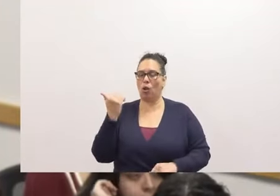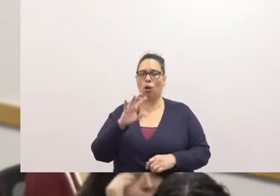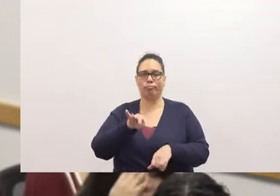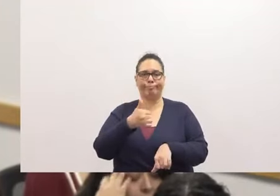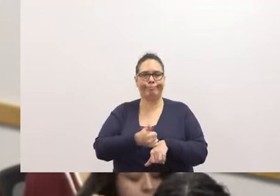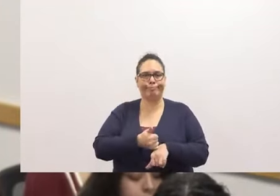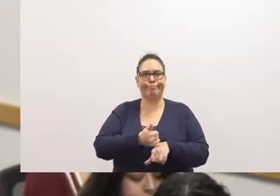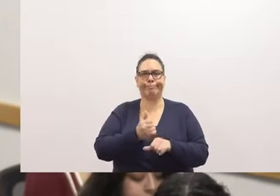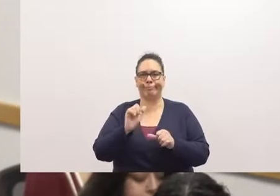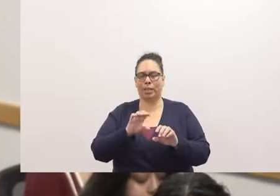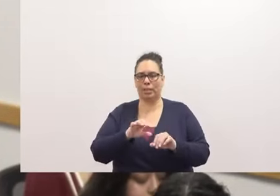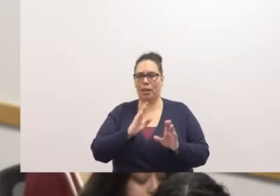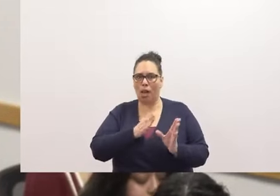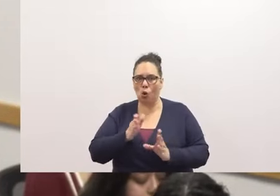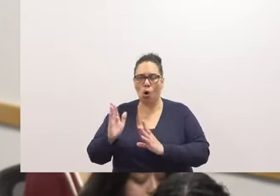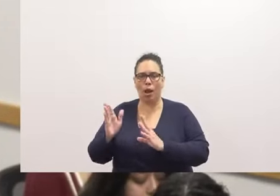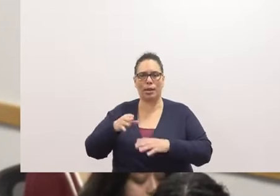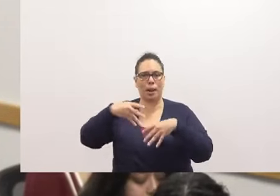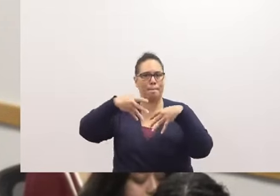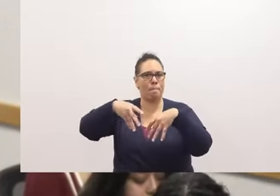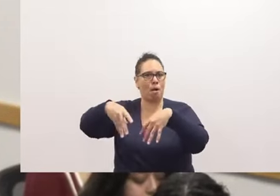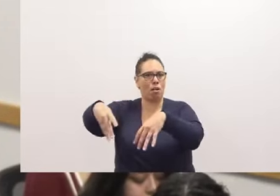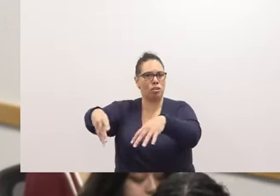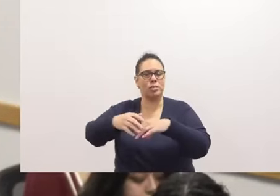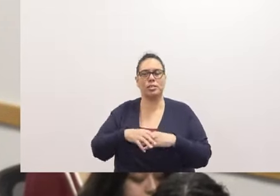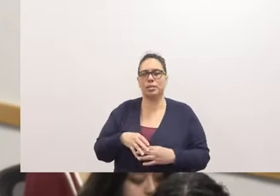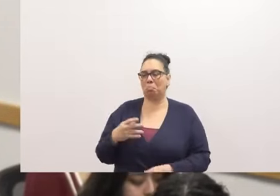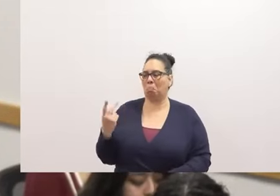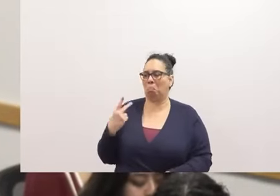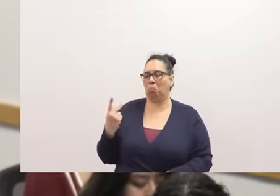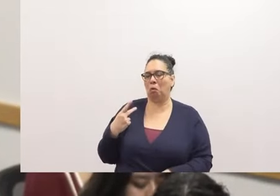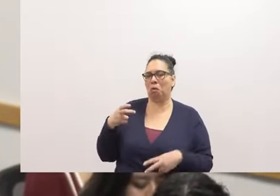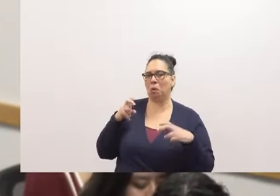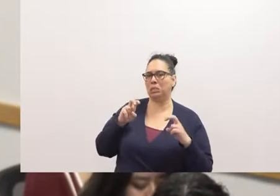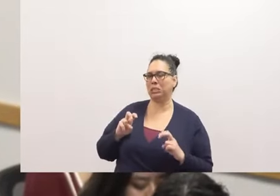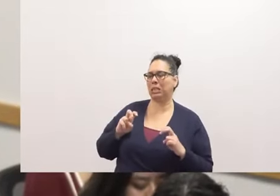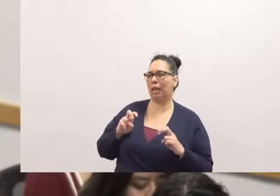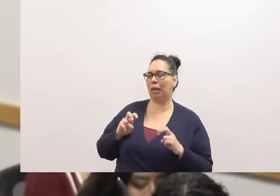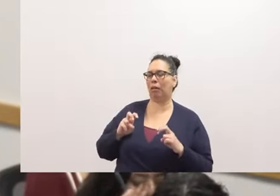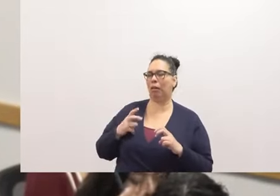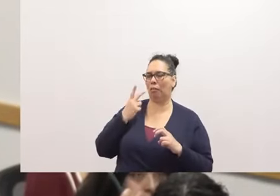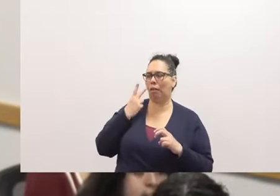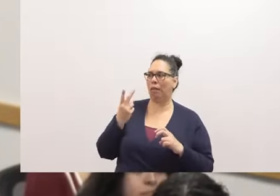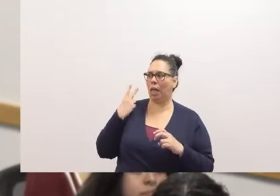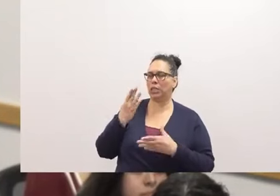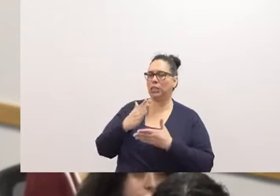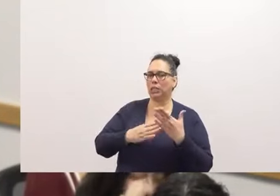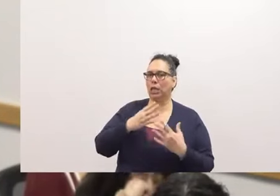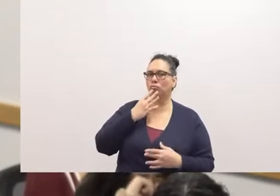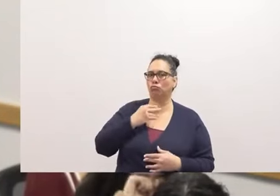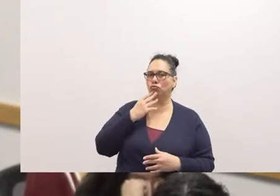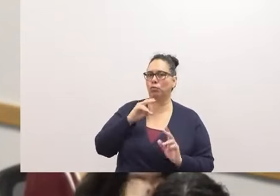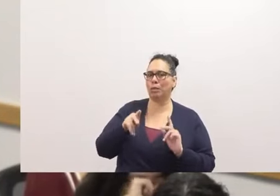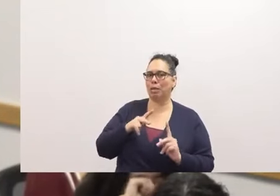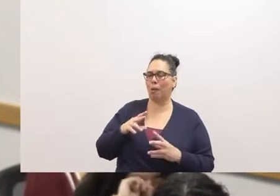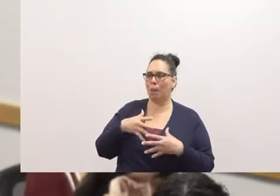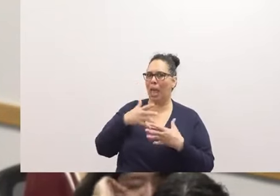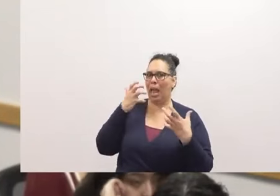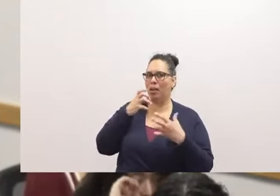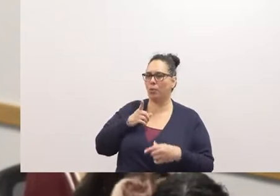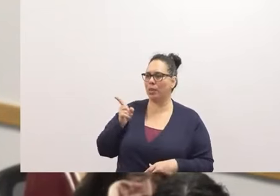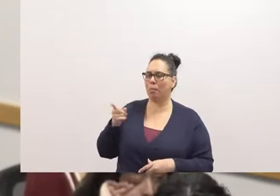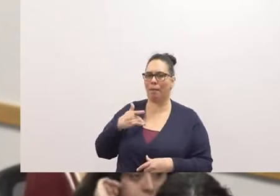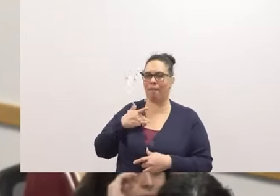and organizing community members, Michael and I would sit and reflect on the similarity of some Jewish people being angry with him and